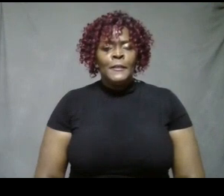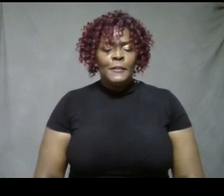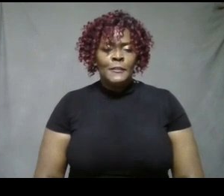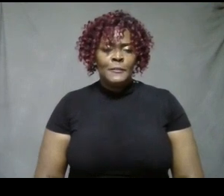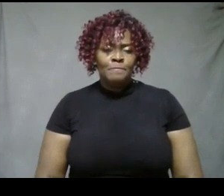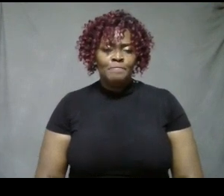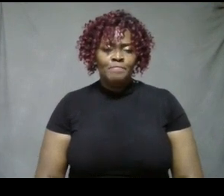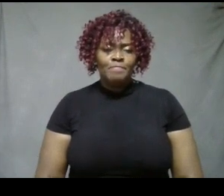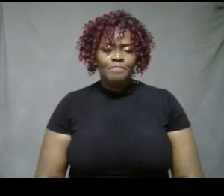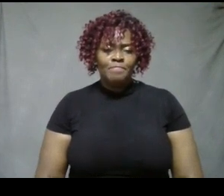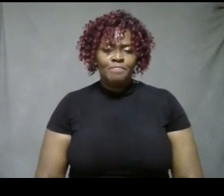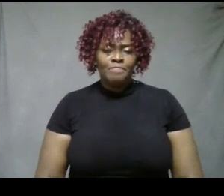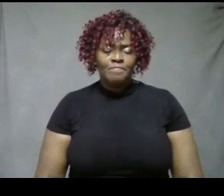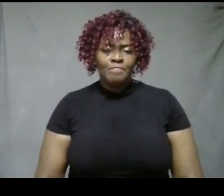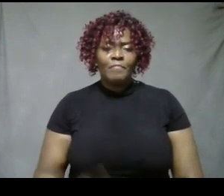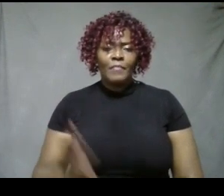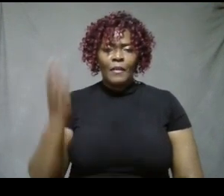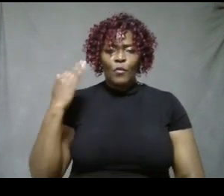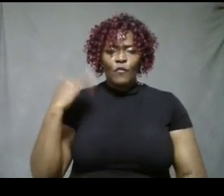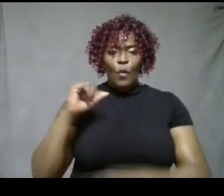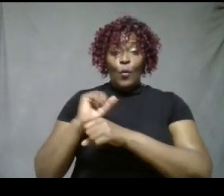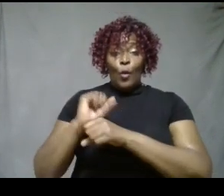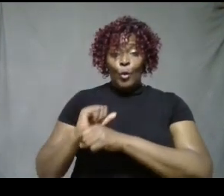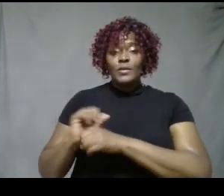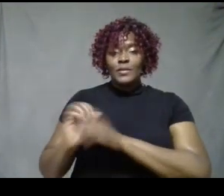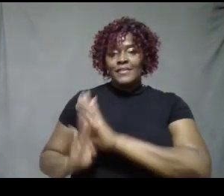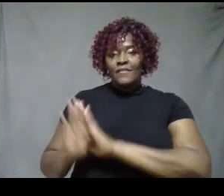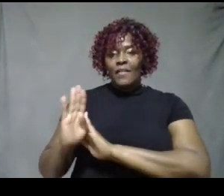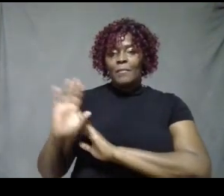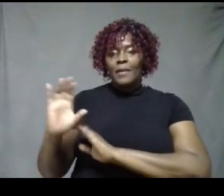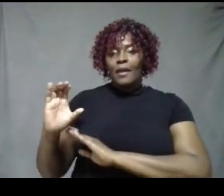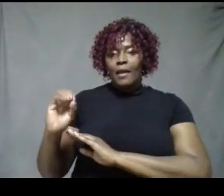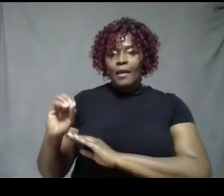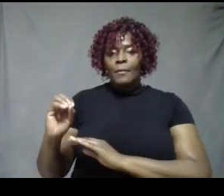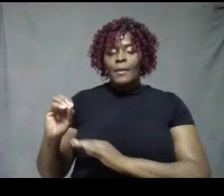As someone who worked in development for over 20 years in this county,